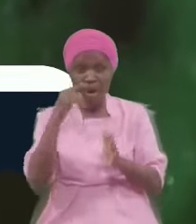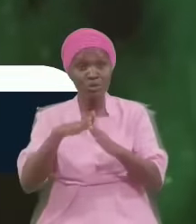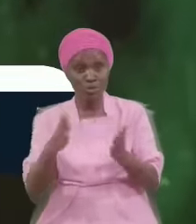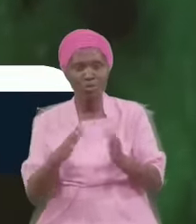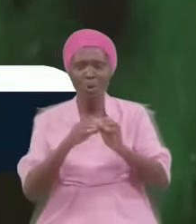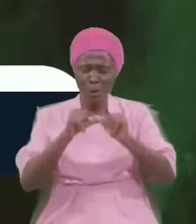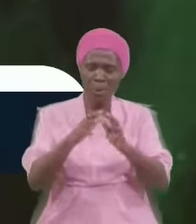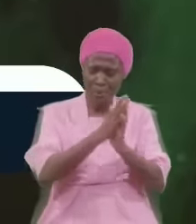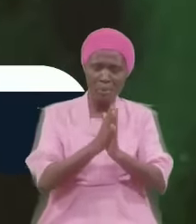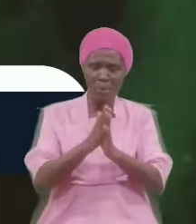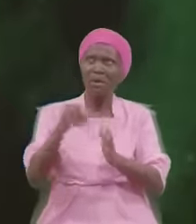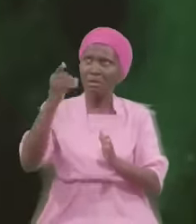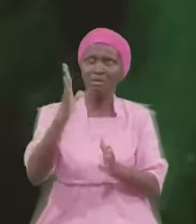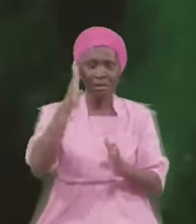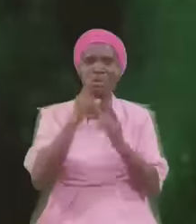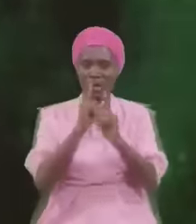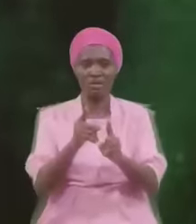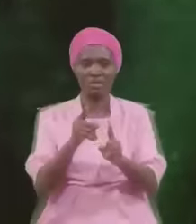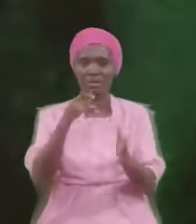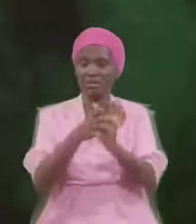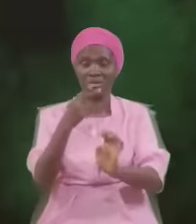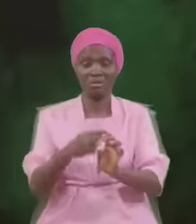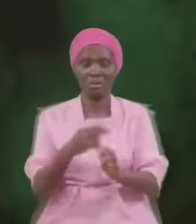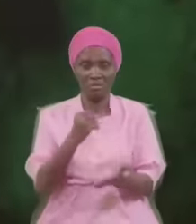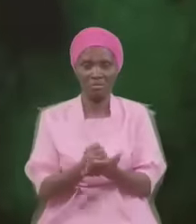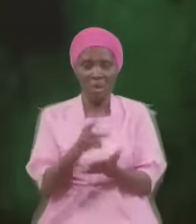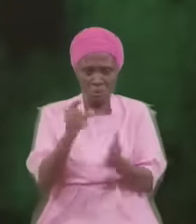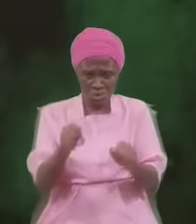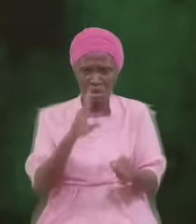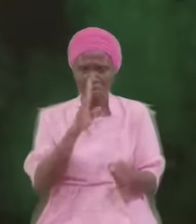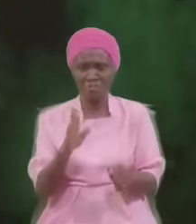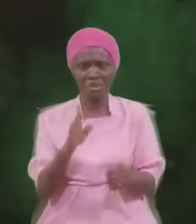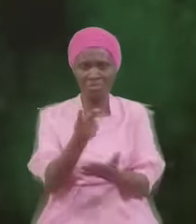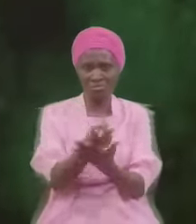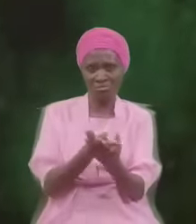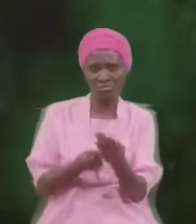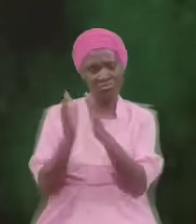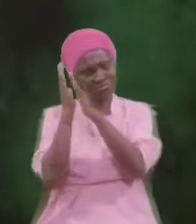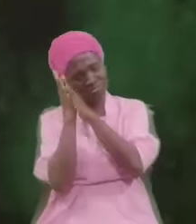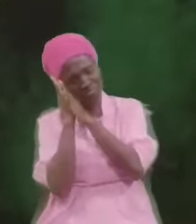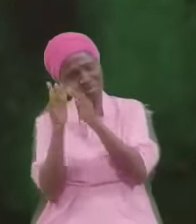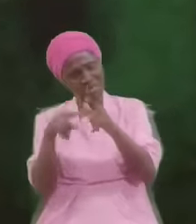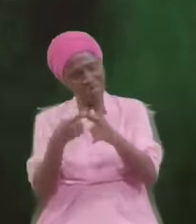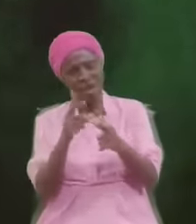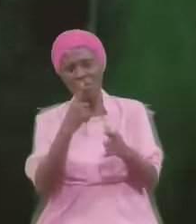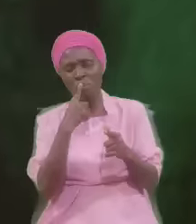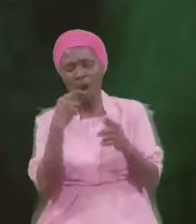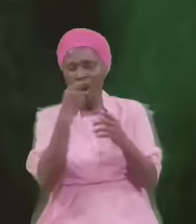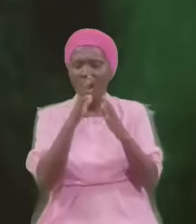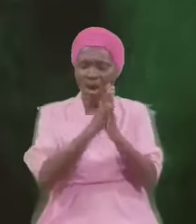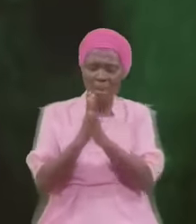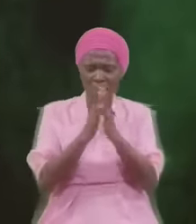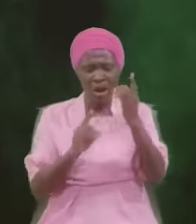will answer. You can be lying down and then you pray. Do you remember Jonah? Jonah was in